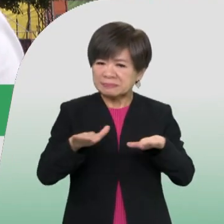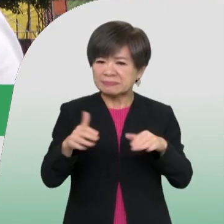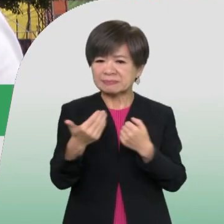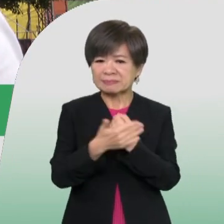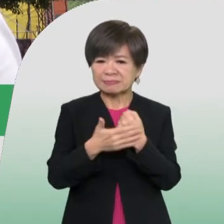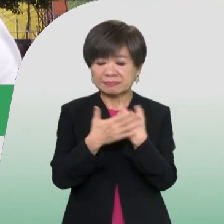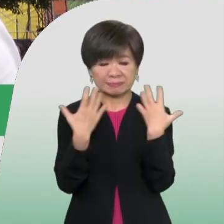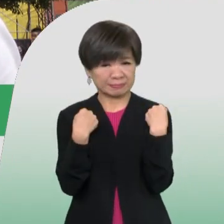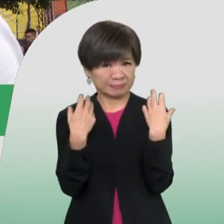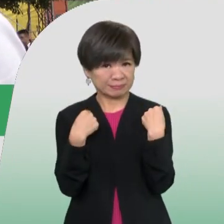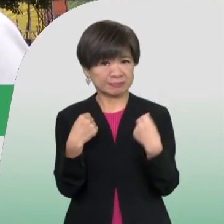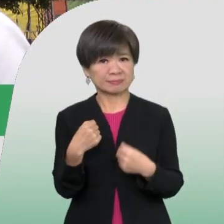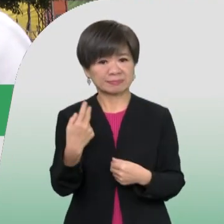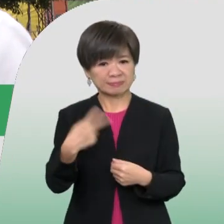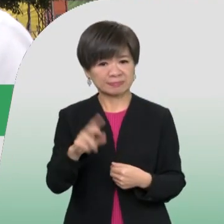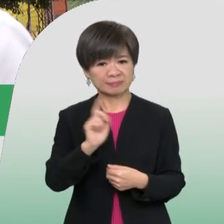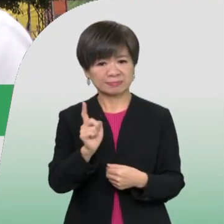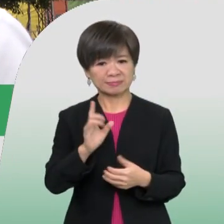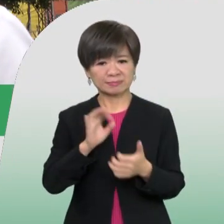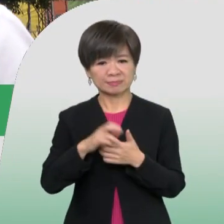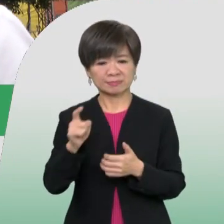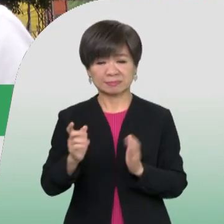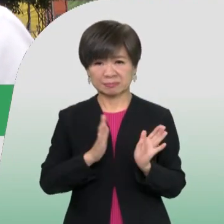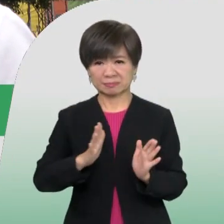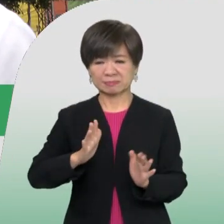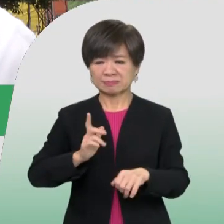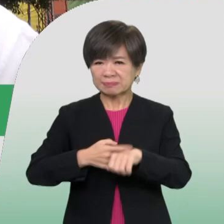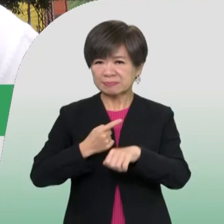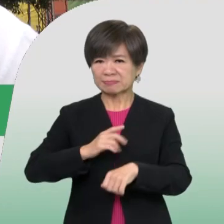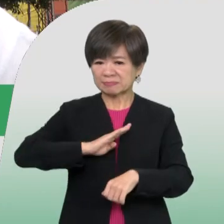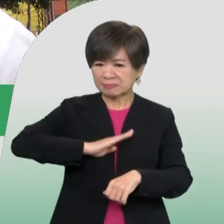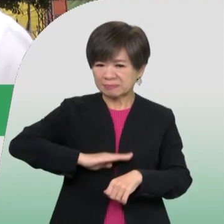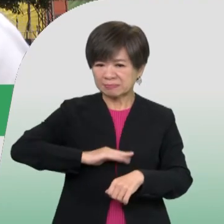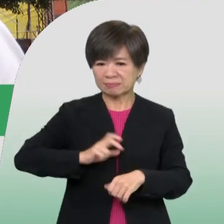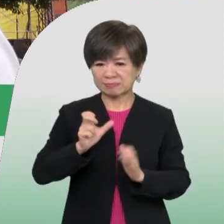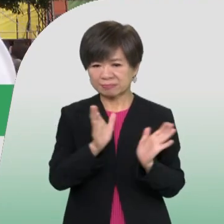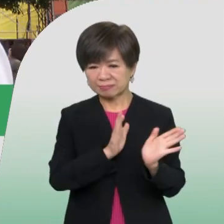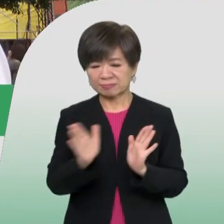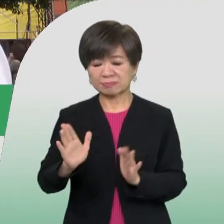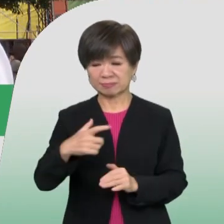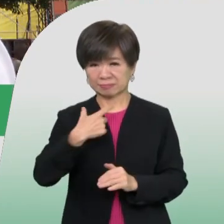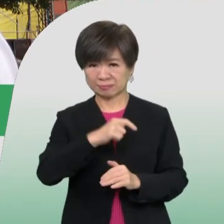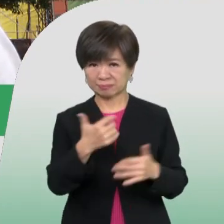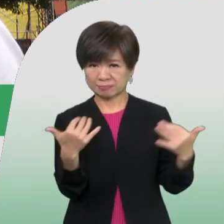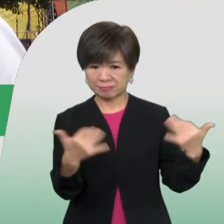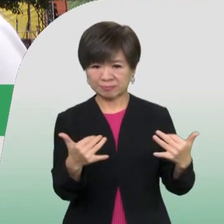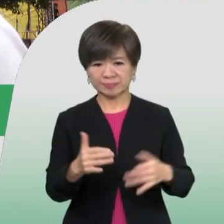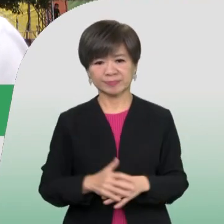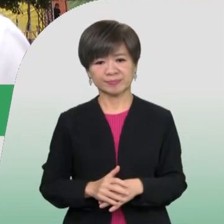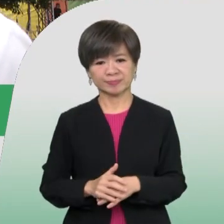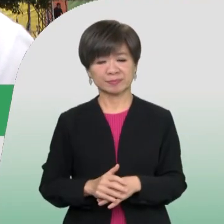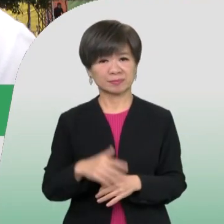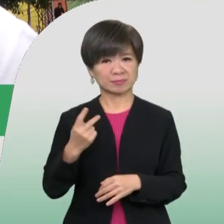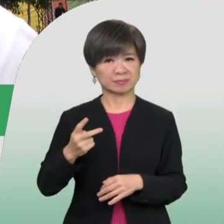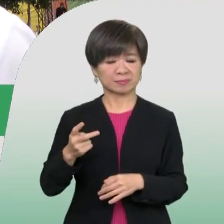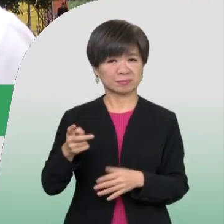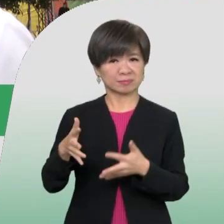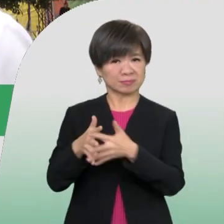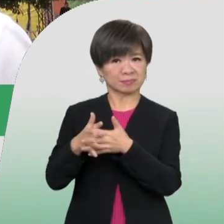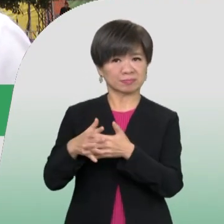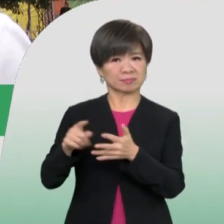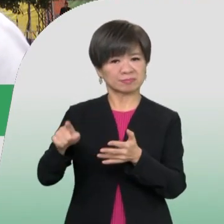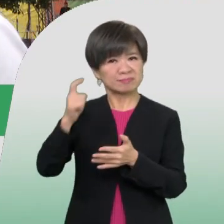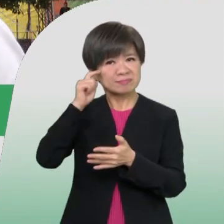his approach to this issue is very rational one. And also, I think it's in accordance with